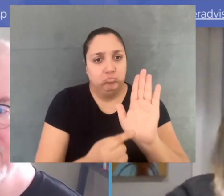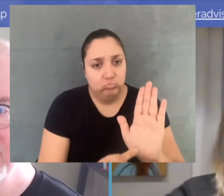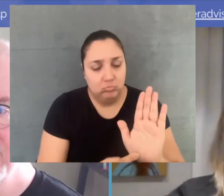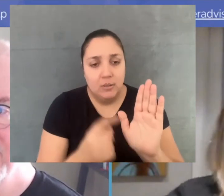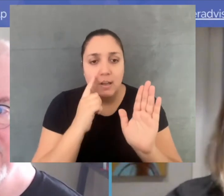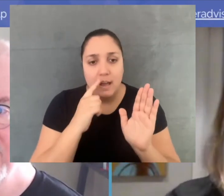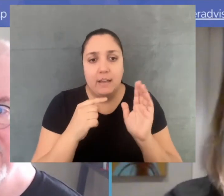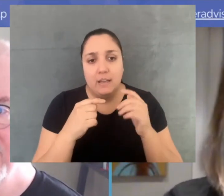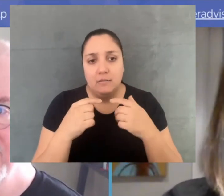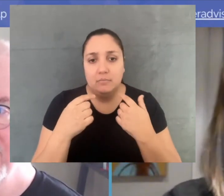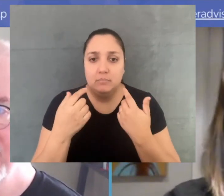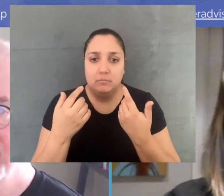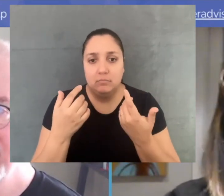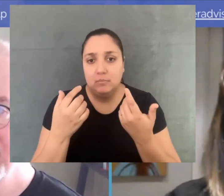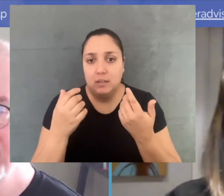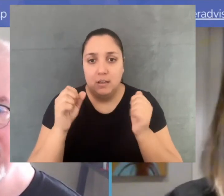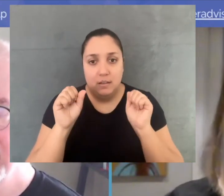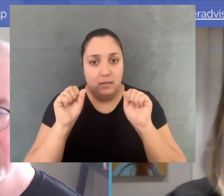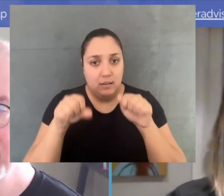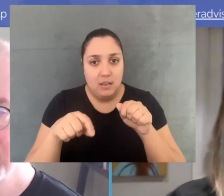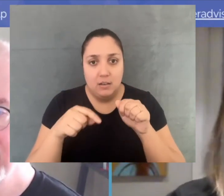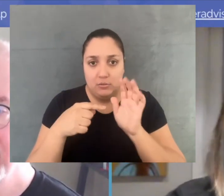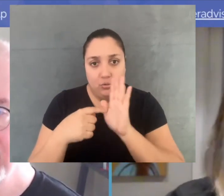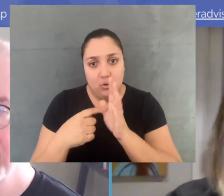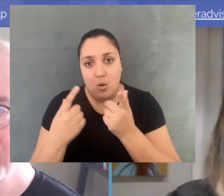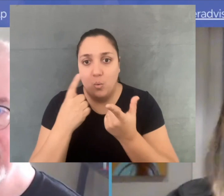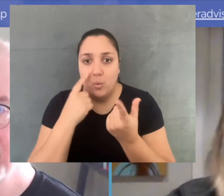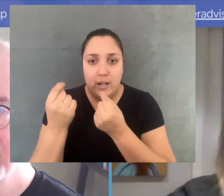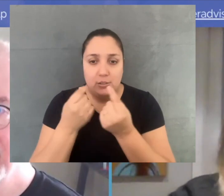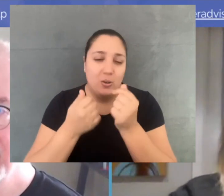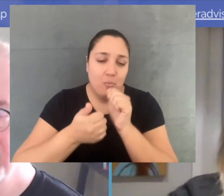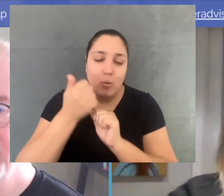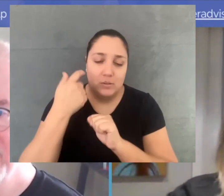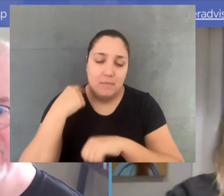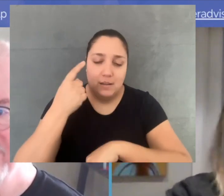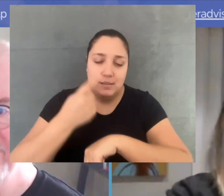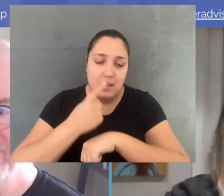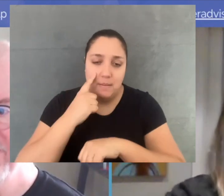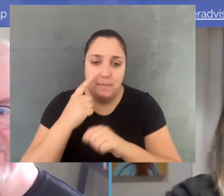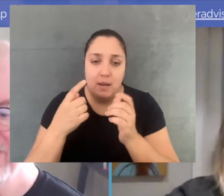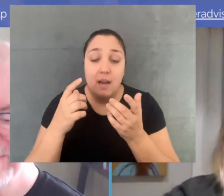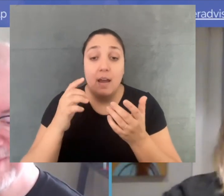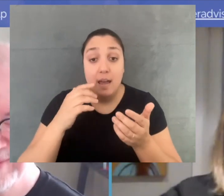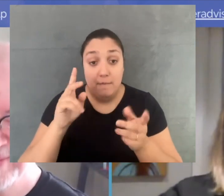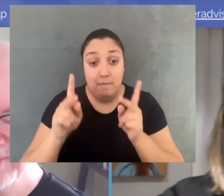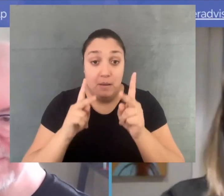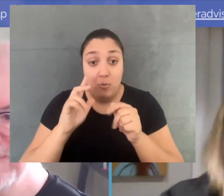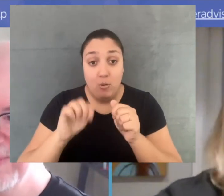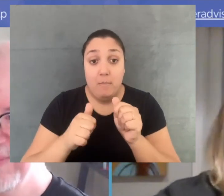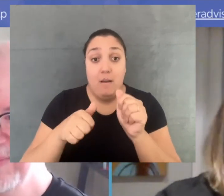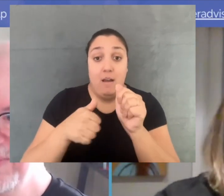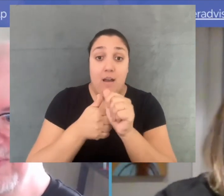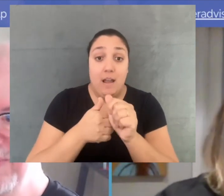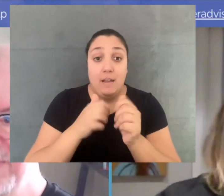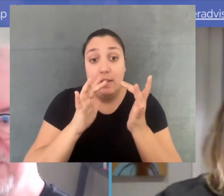like I can provide this for you hands down by tomorrow. This is where I work most of my day. We do have a team of people who work